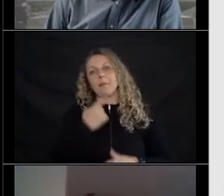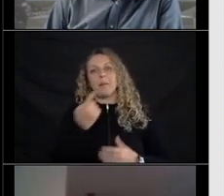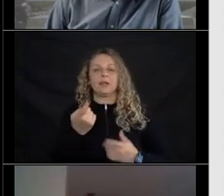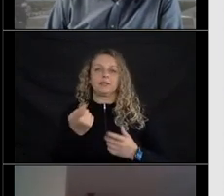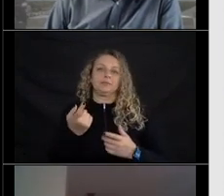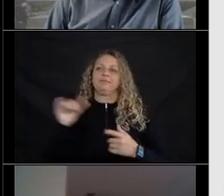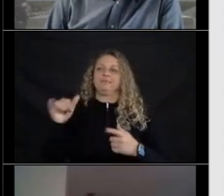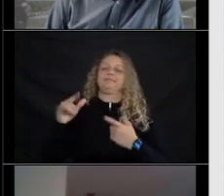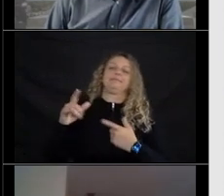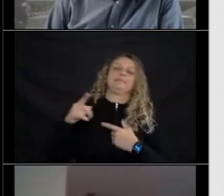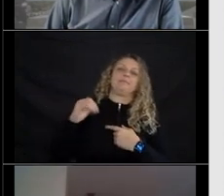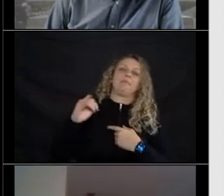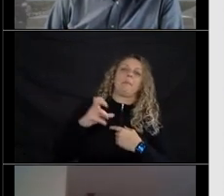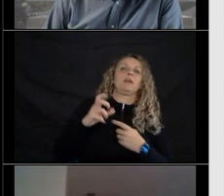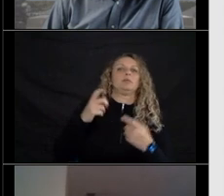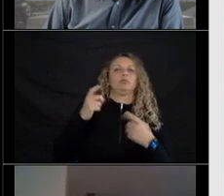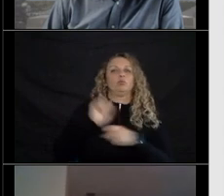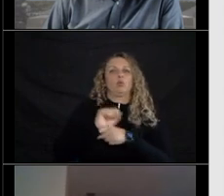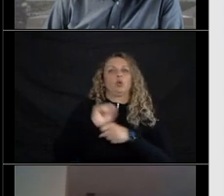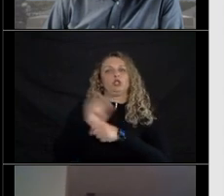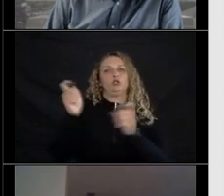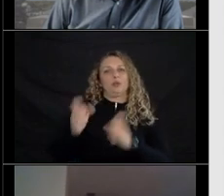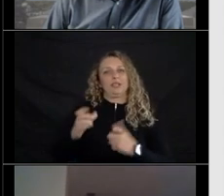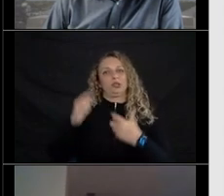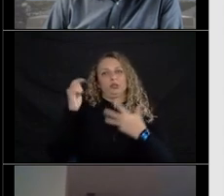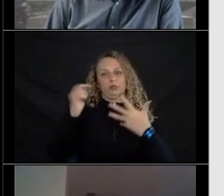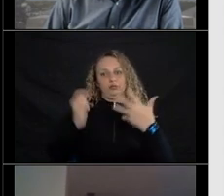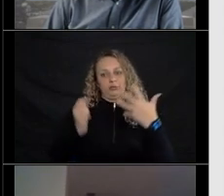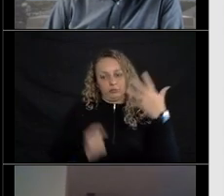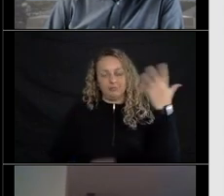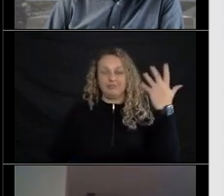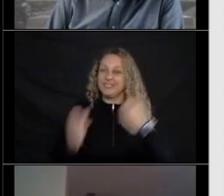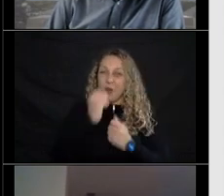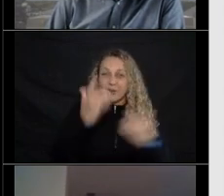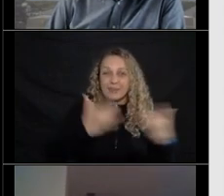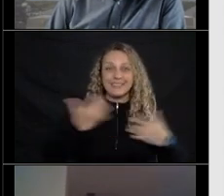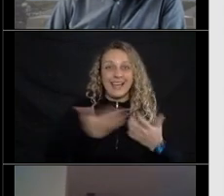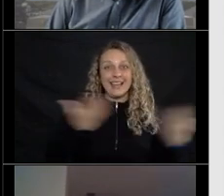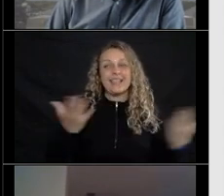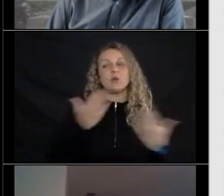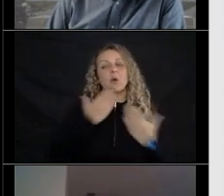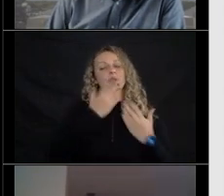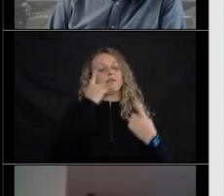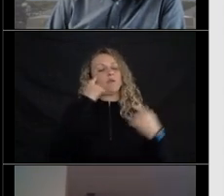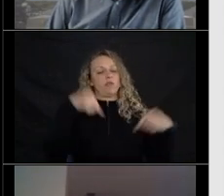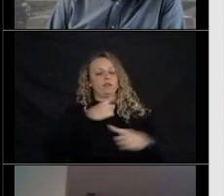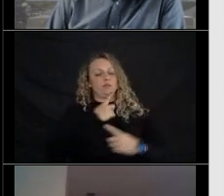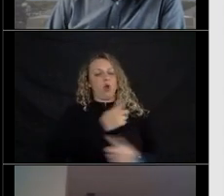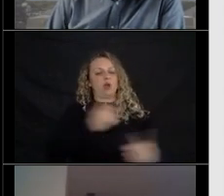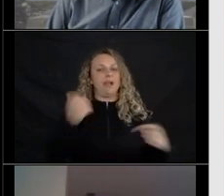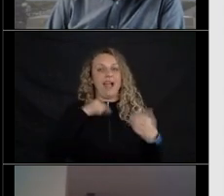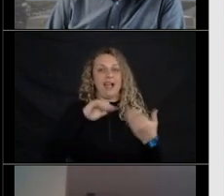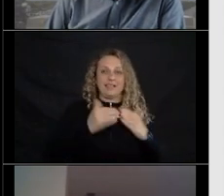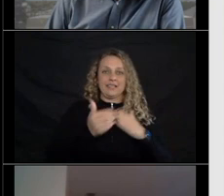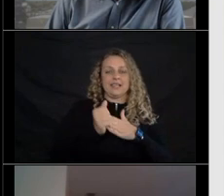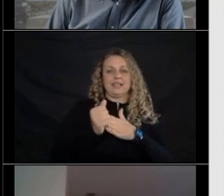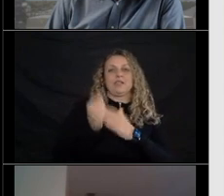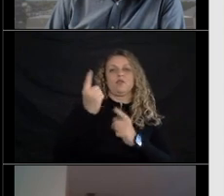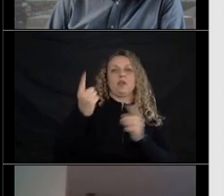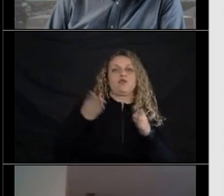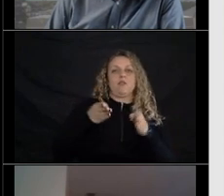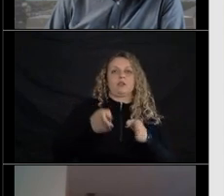director and so on. So these are all exciting things. And so I want to thank you for this proclamation, and our city is leading in the right